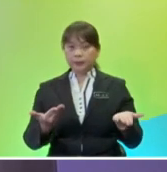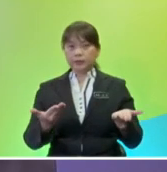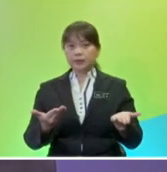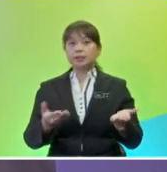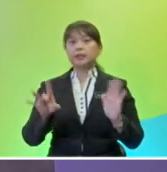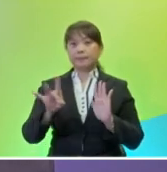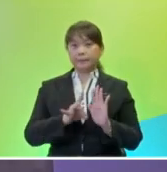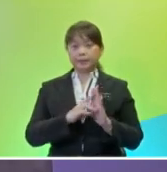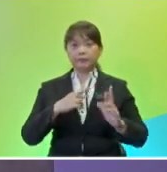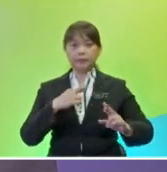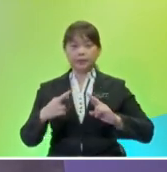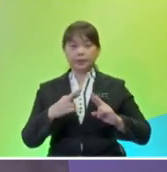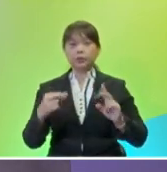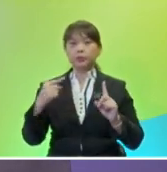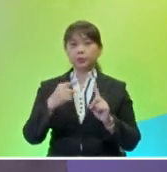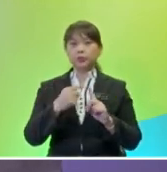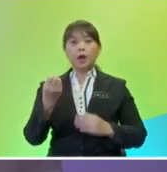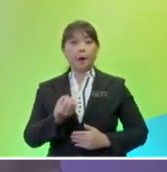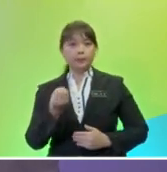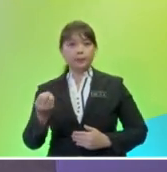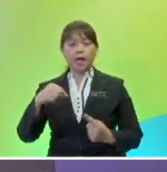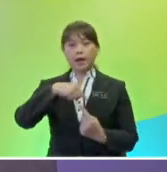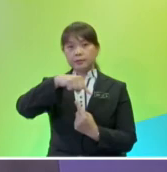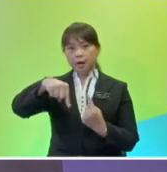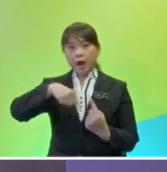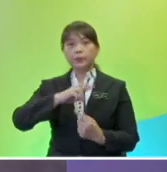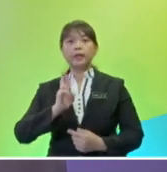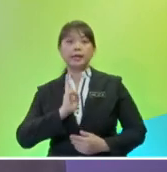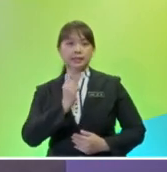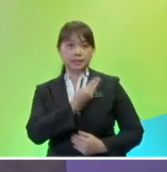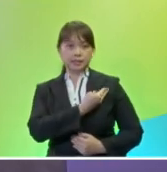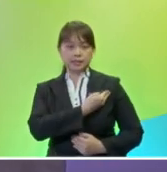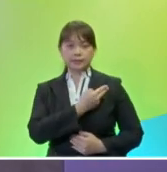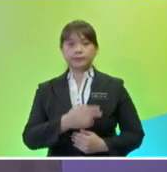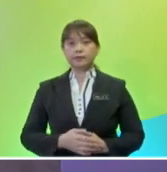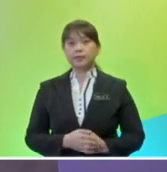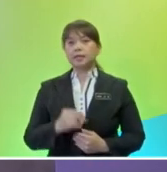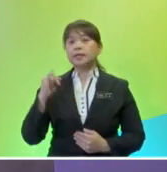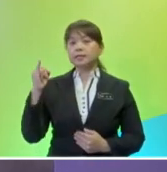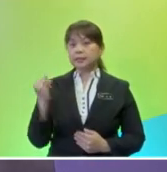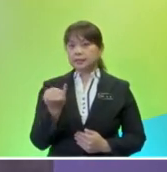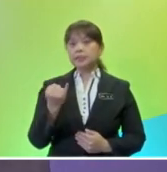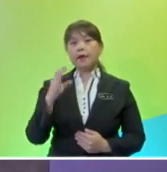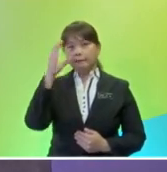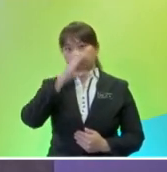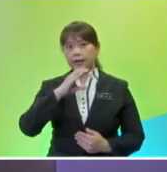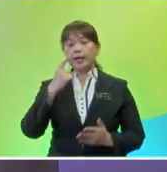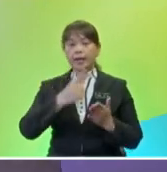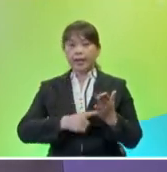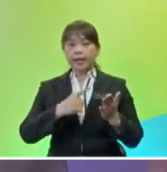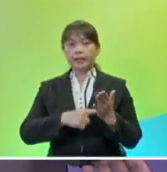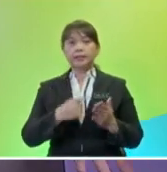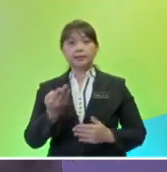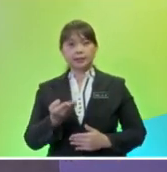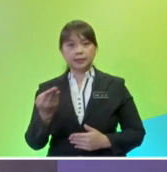around us. Okay. So everyone, you can try this at home. Just find anything you can see